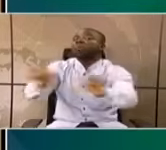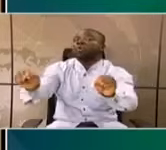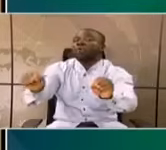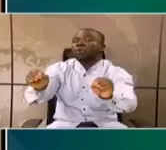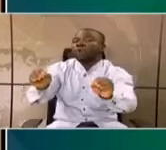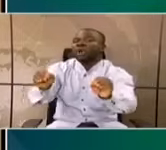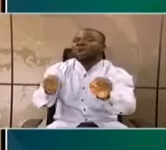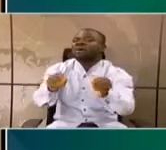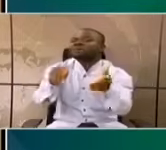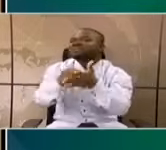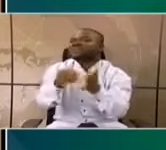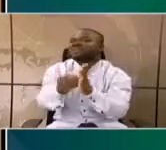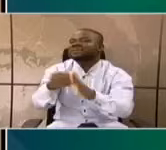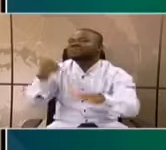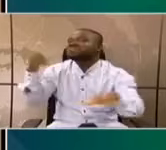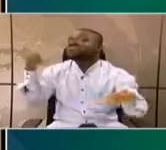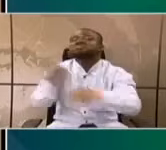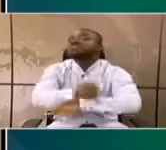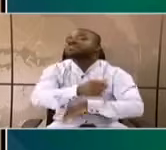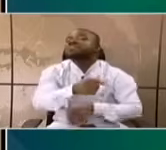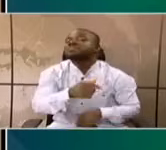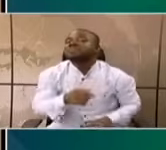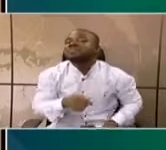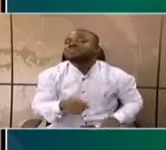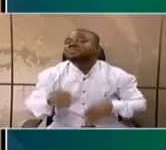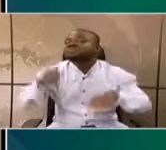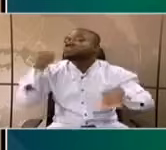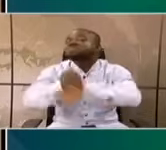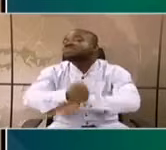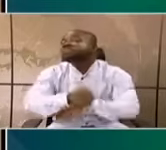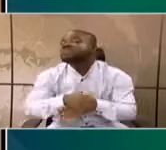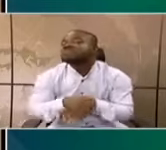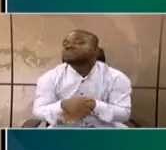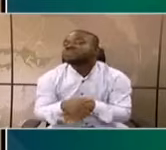sir, or no, on to me, her soire,